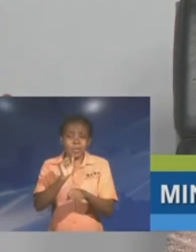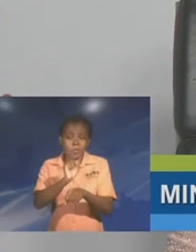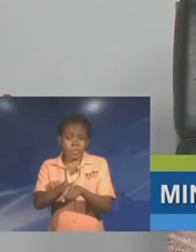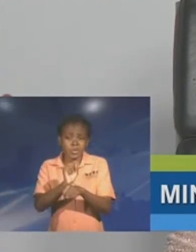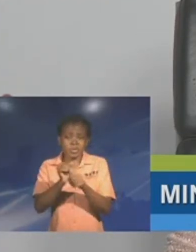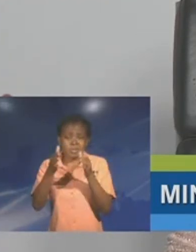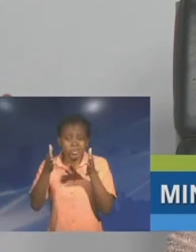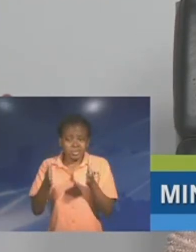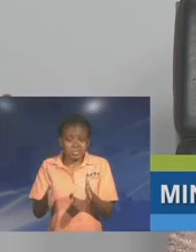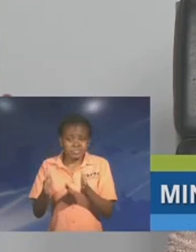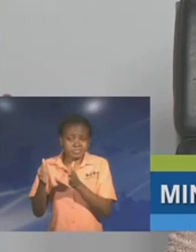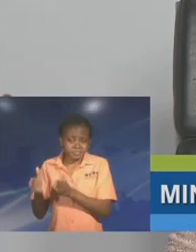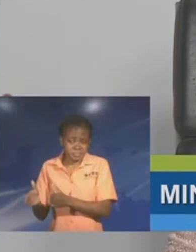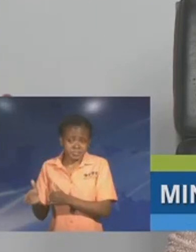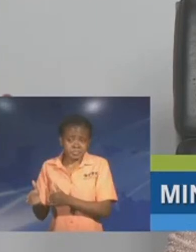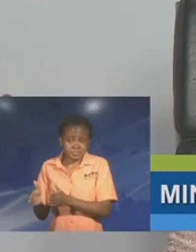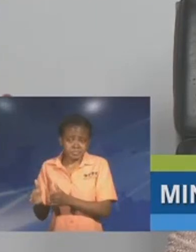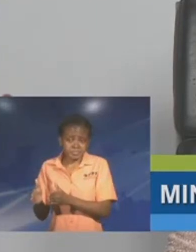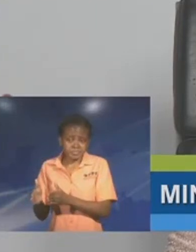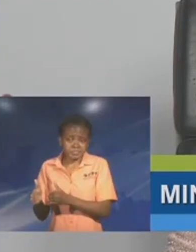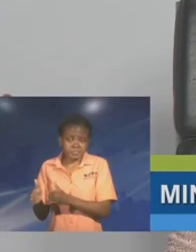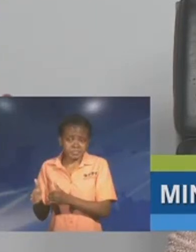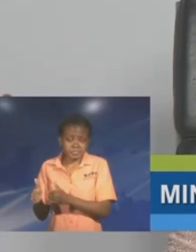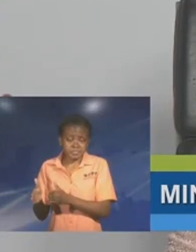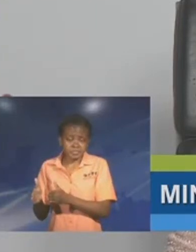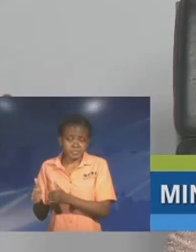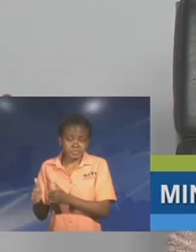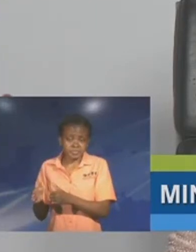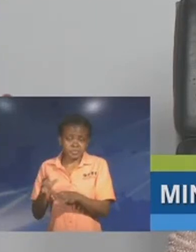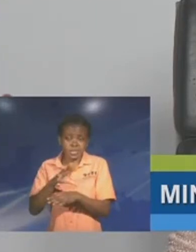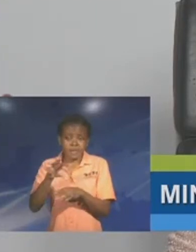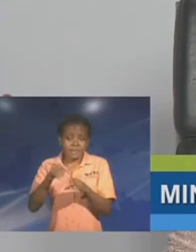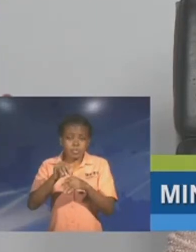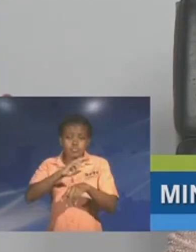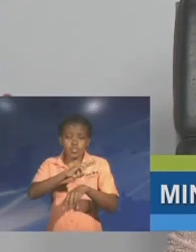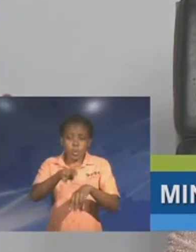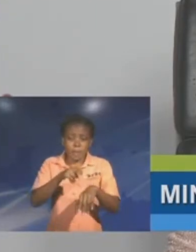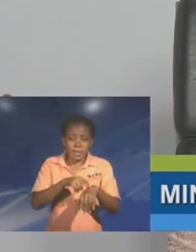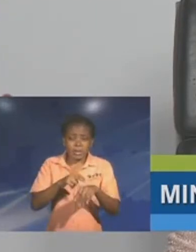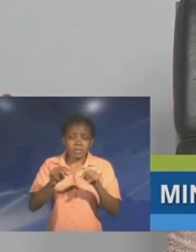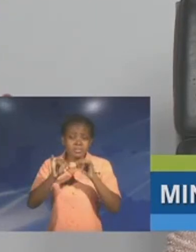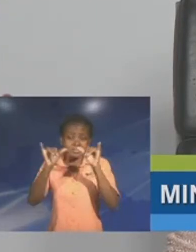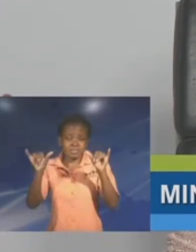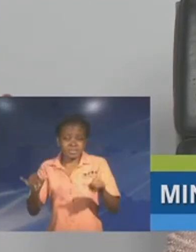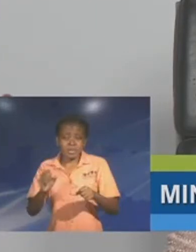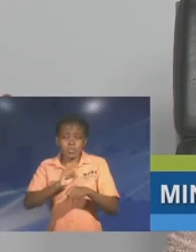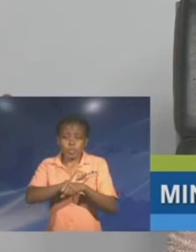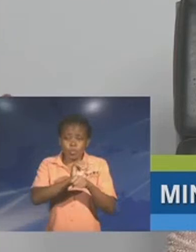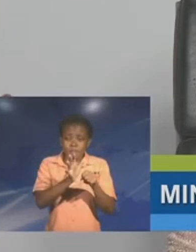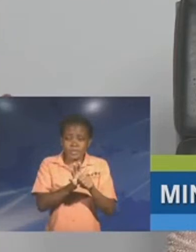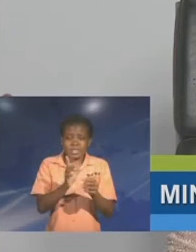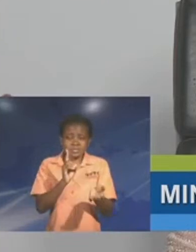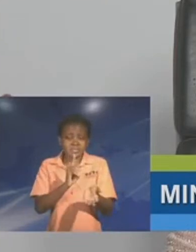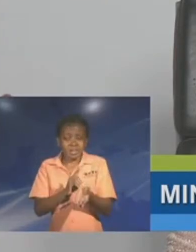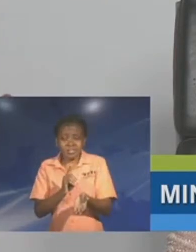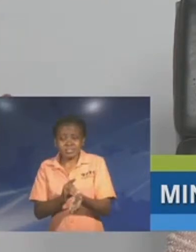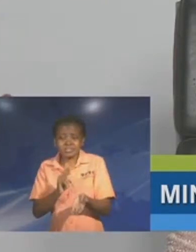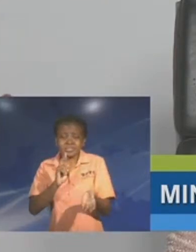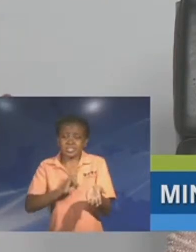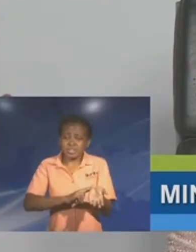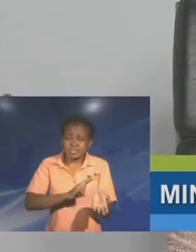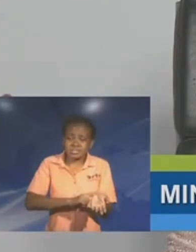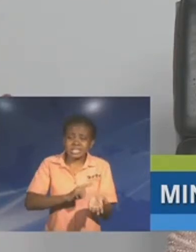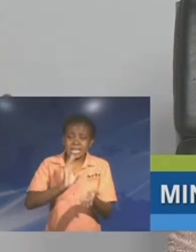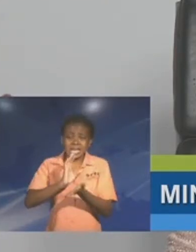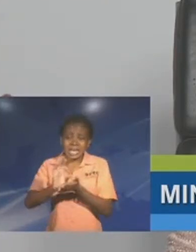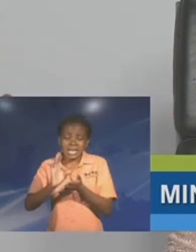staff in the parallel healthcare system and the traditional healthcare system. Our doctors, nurses, cleaners,